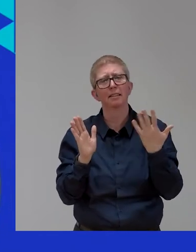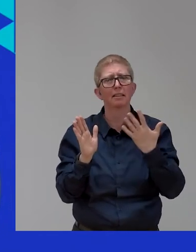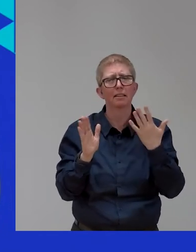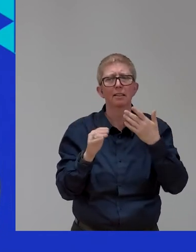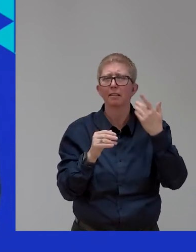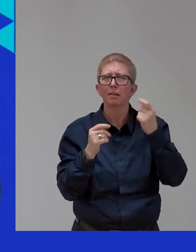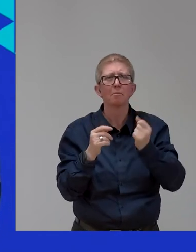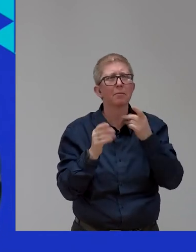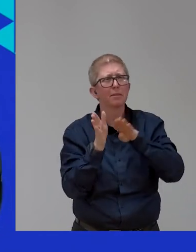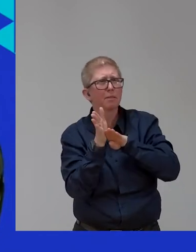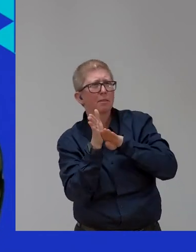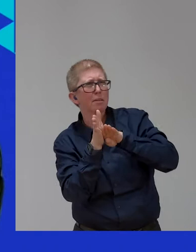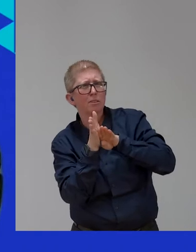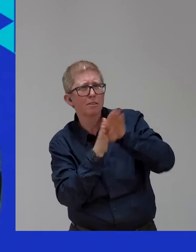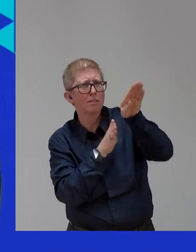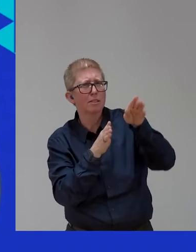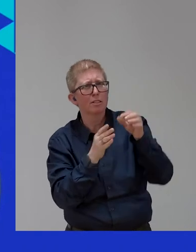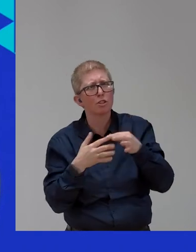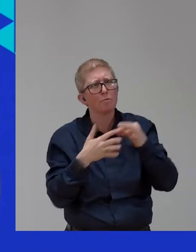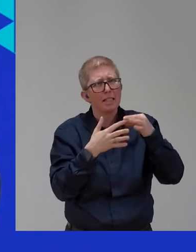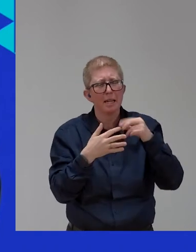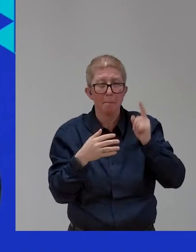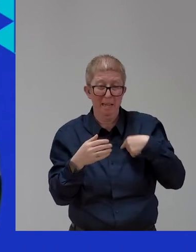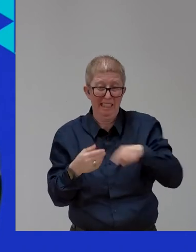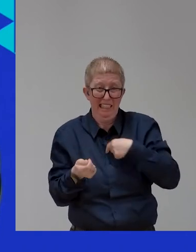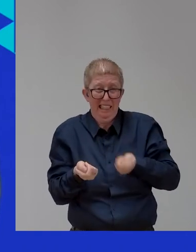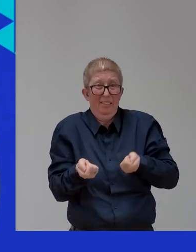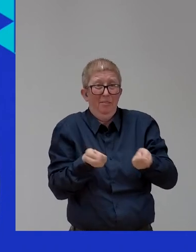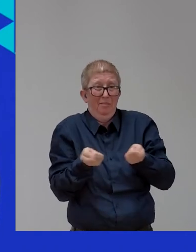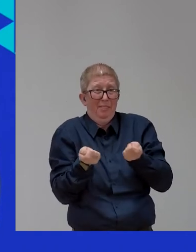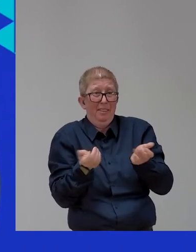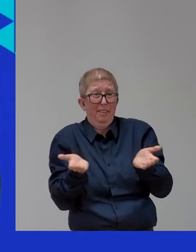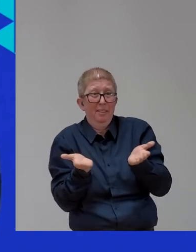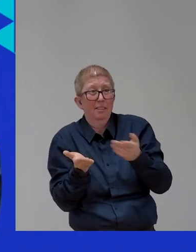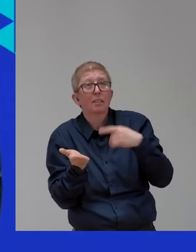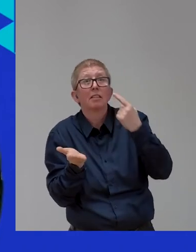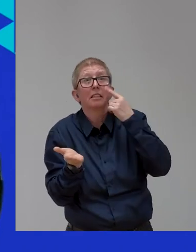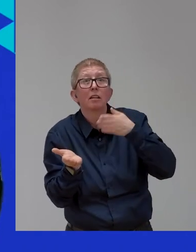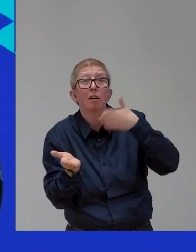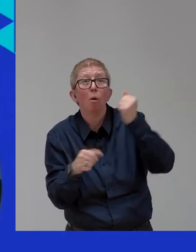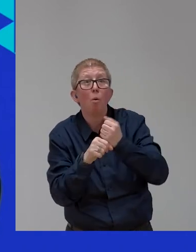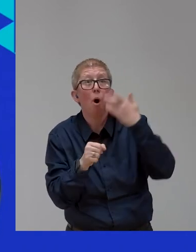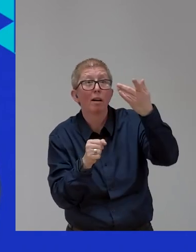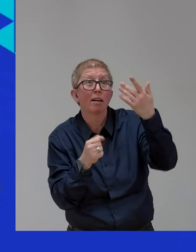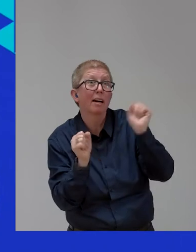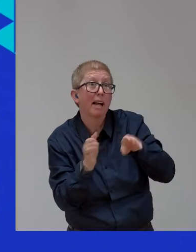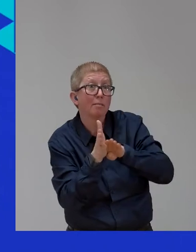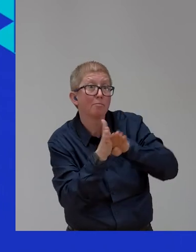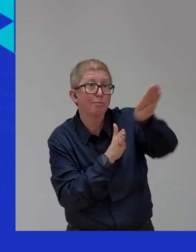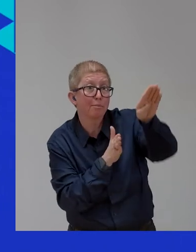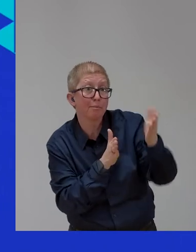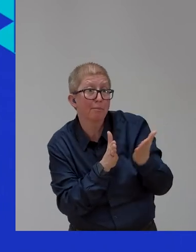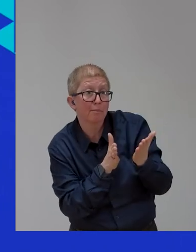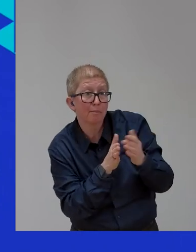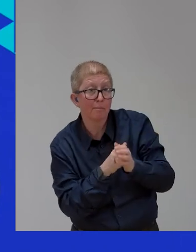influencing? So these trends take issues of disability, the needs of people with disabilities into account. Climate